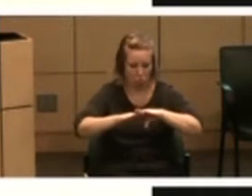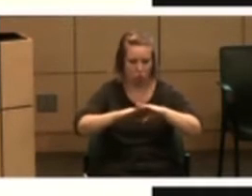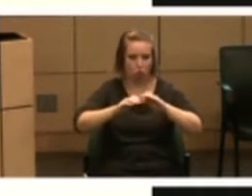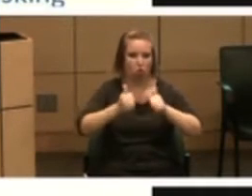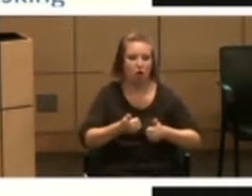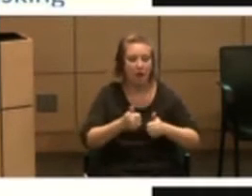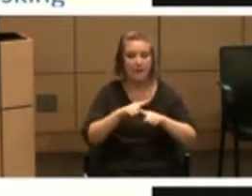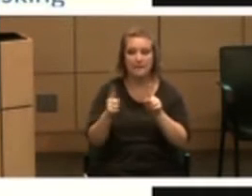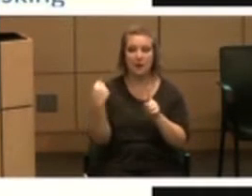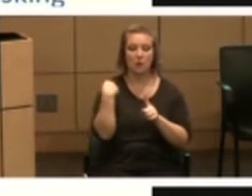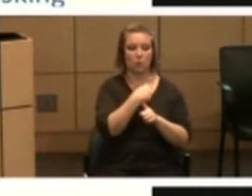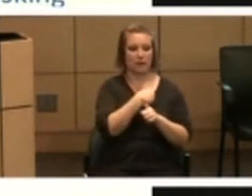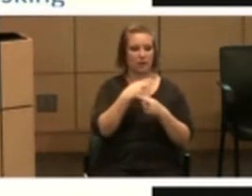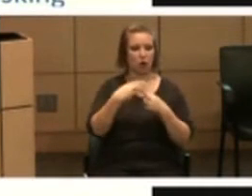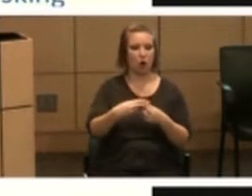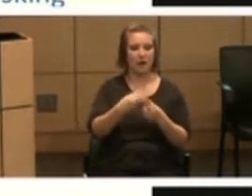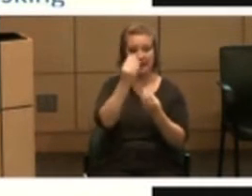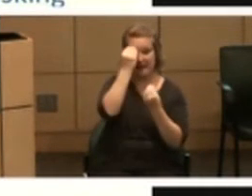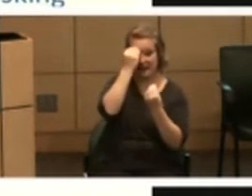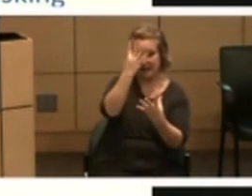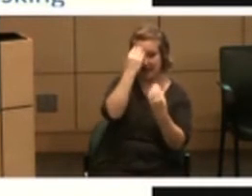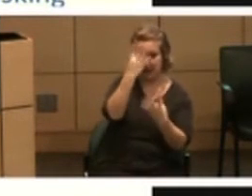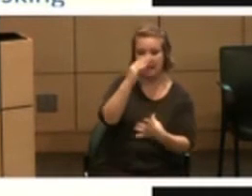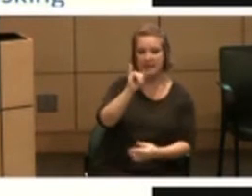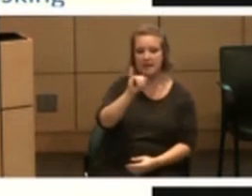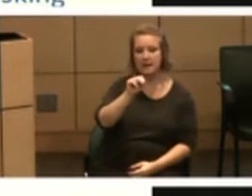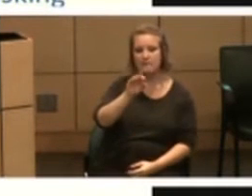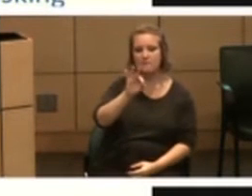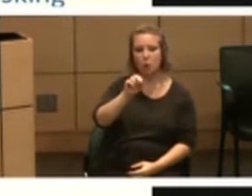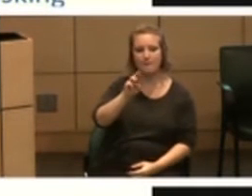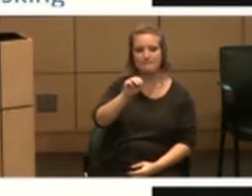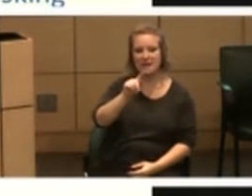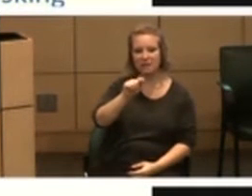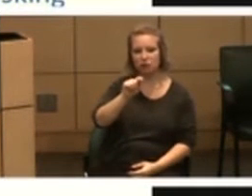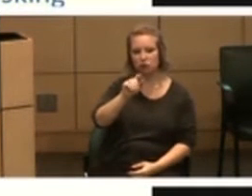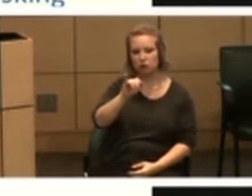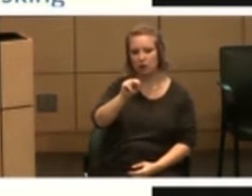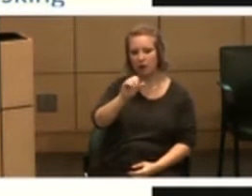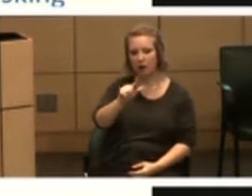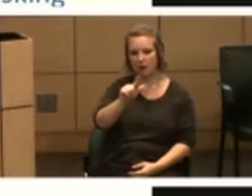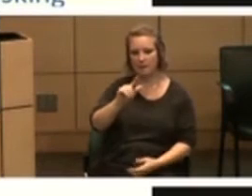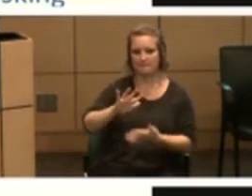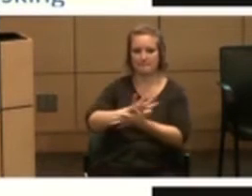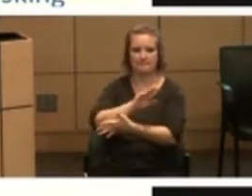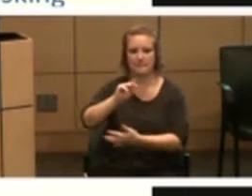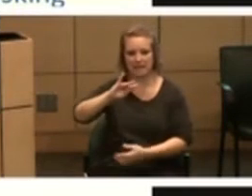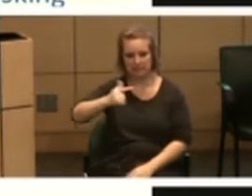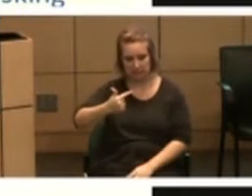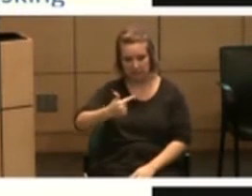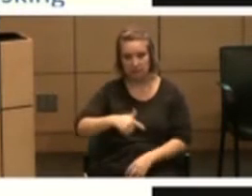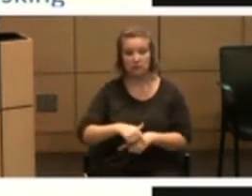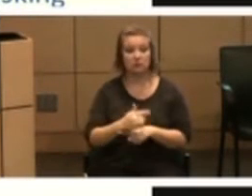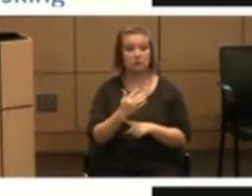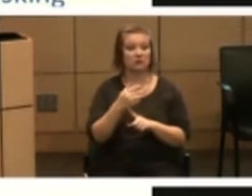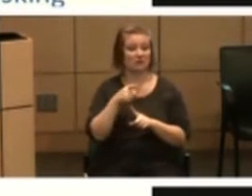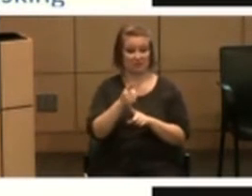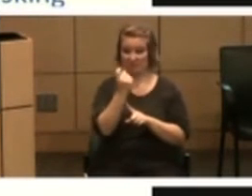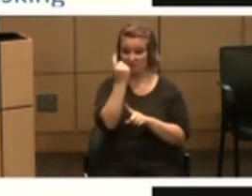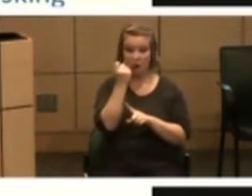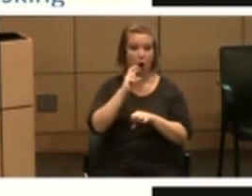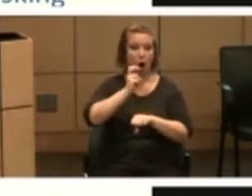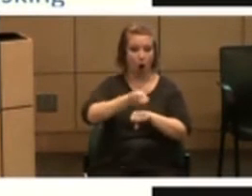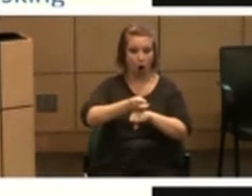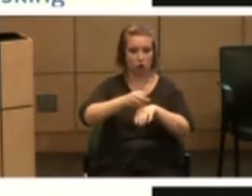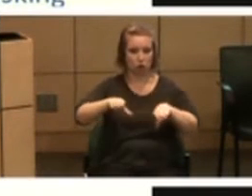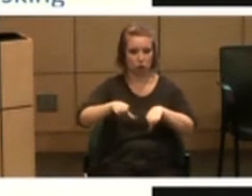something we call informational masking. And the real problem, as it turns out, is that it's really hard to do two